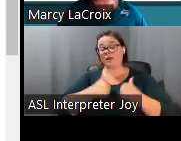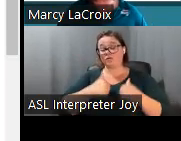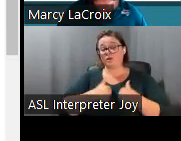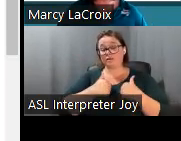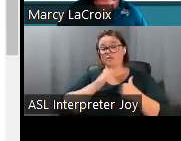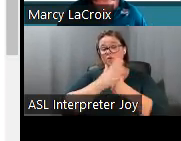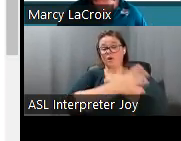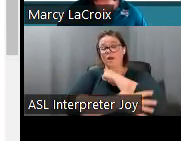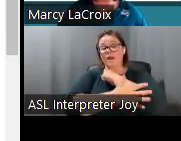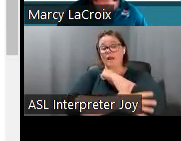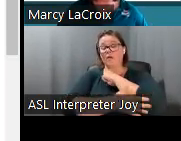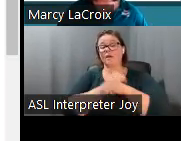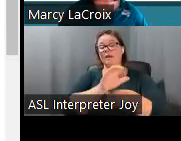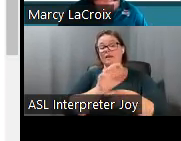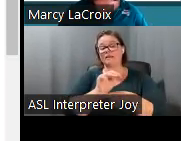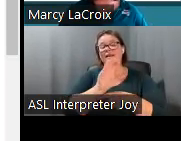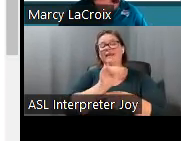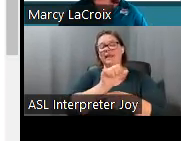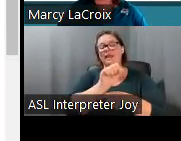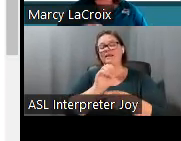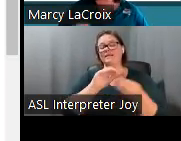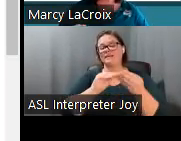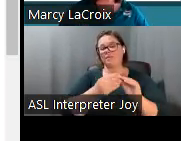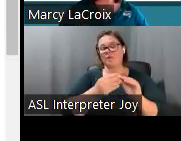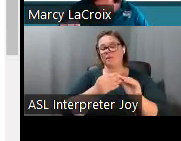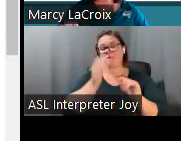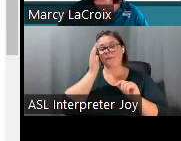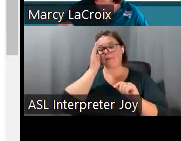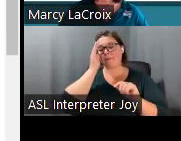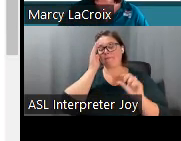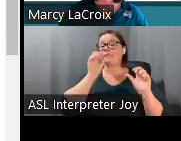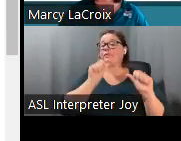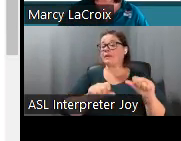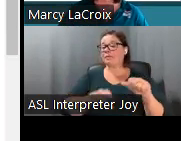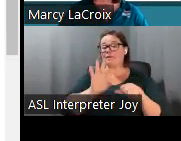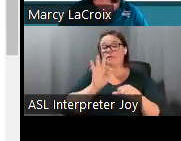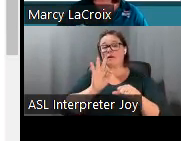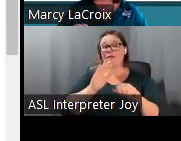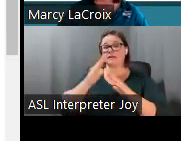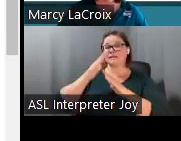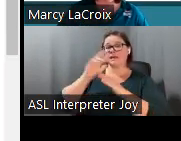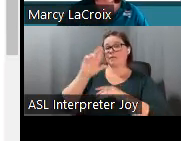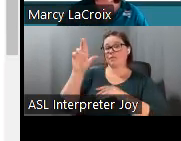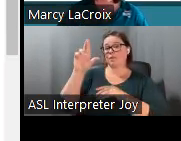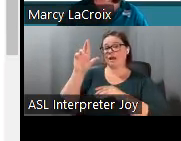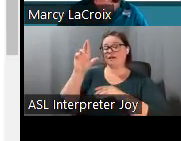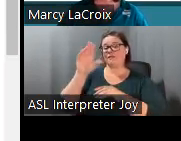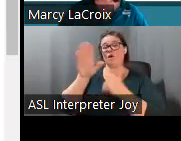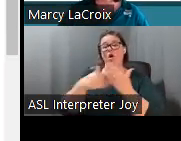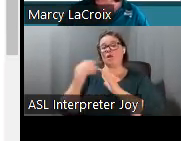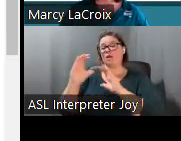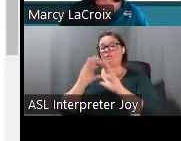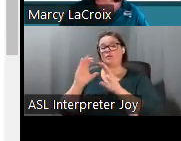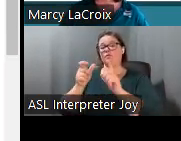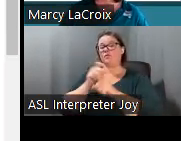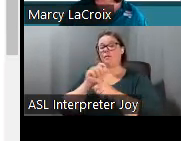case manager or county case number, excuse me, which can be found in the upper right-hand corner of all communication from